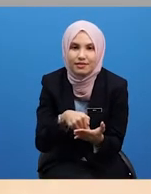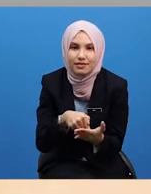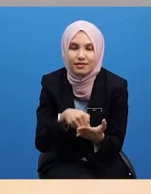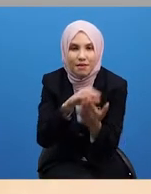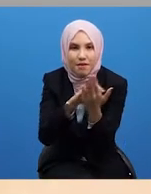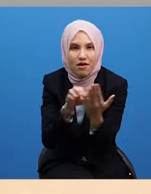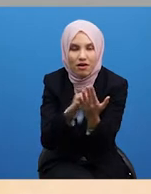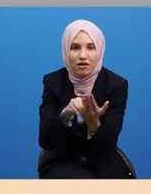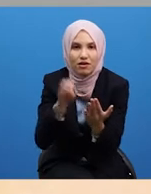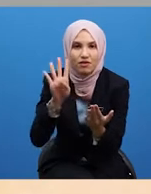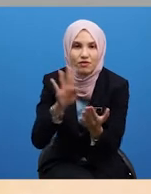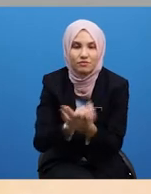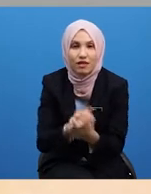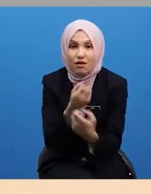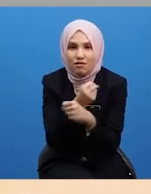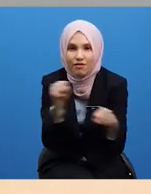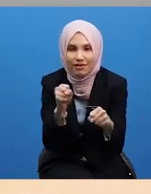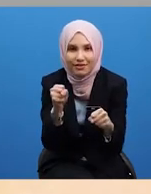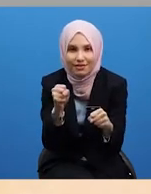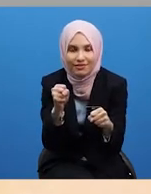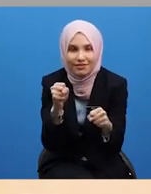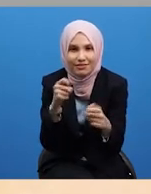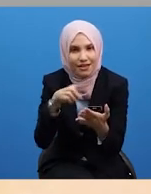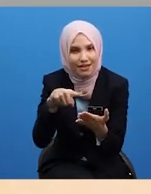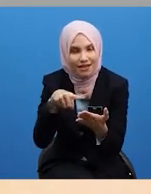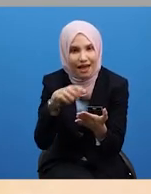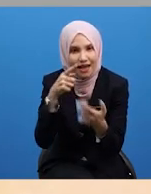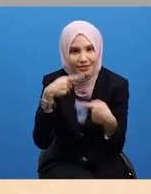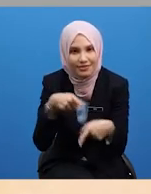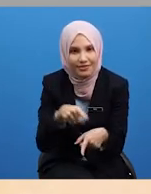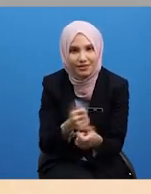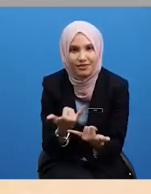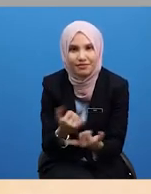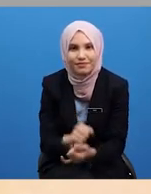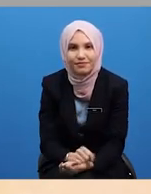4. Are you ready to check your answers now?